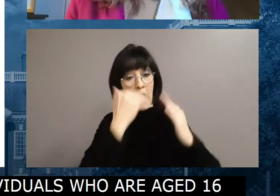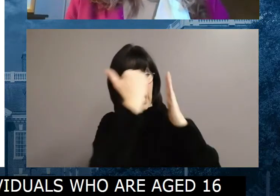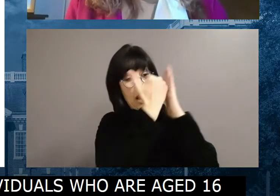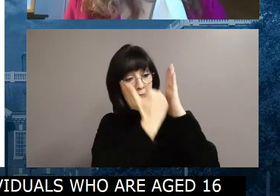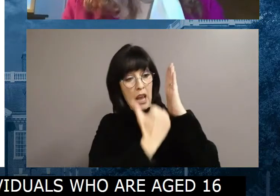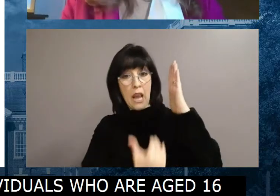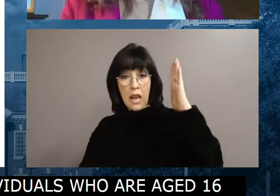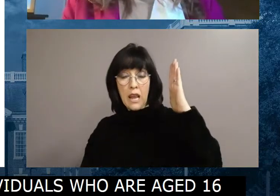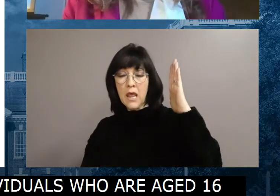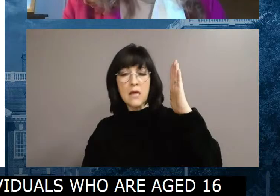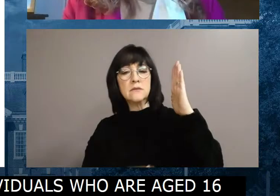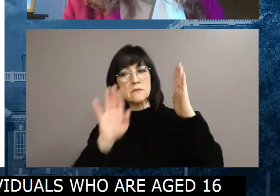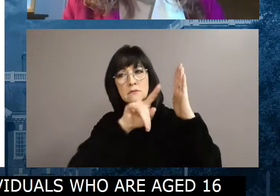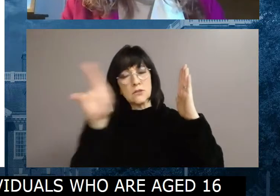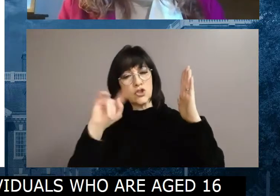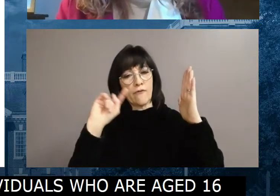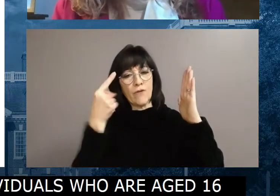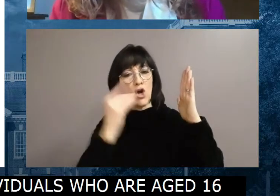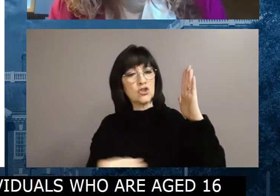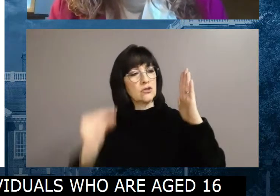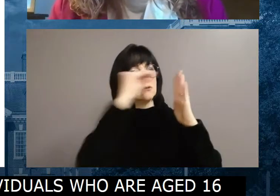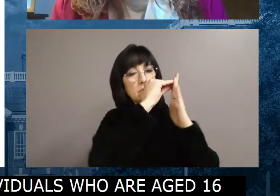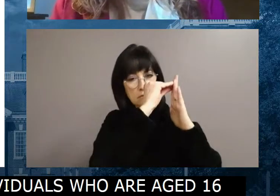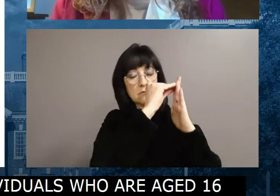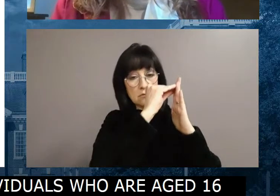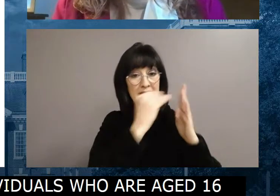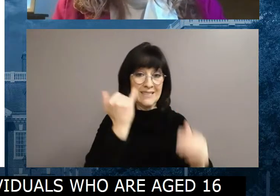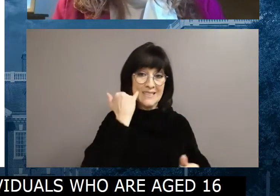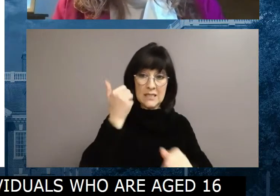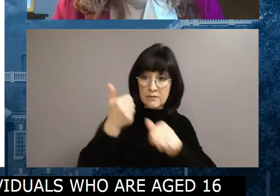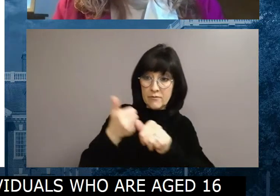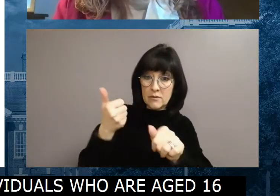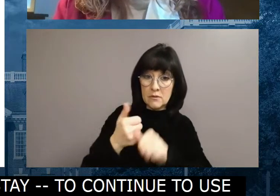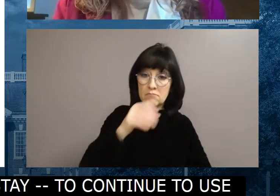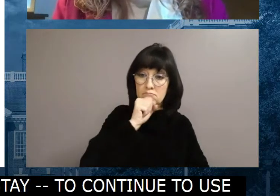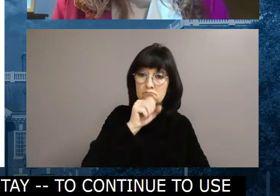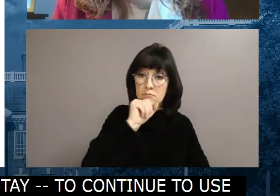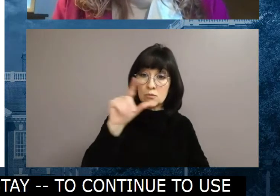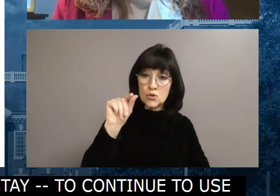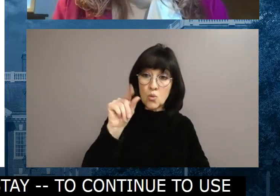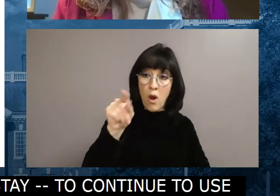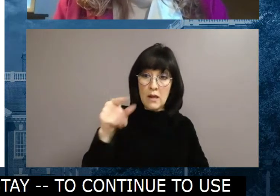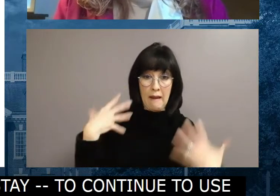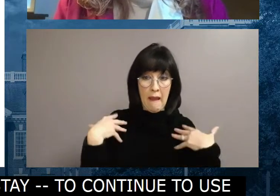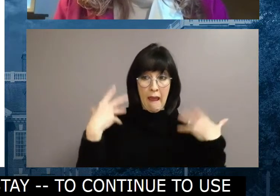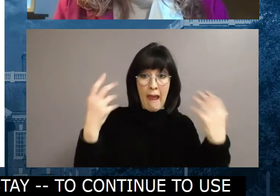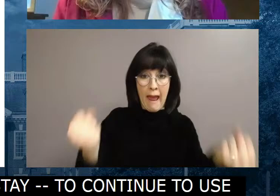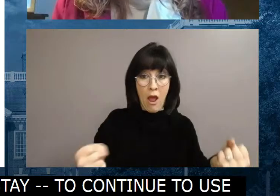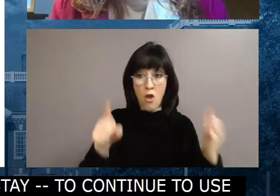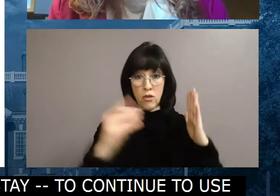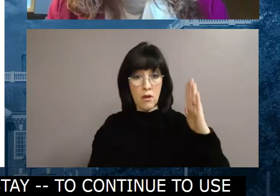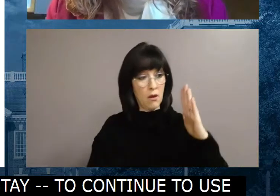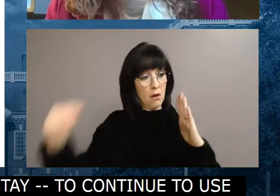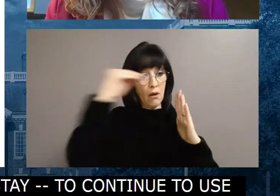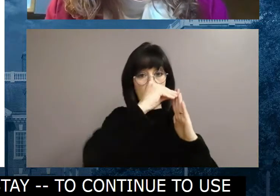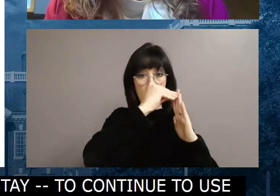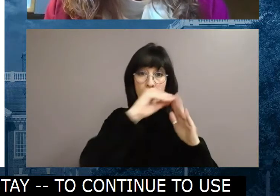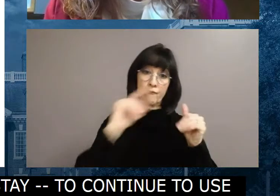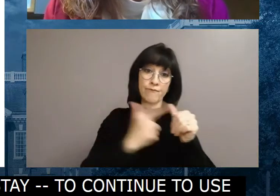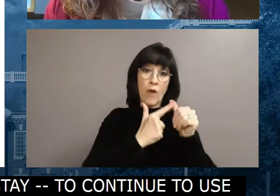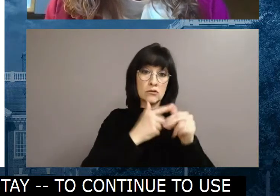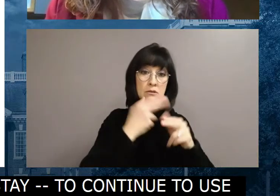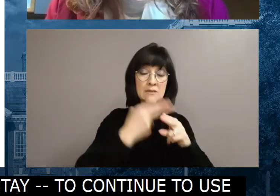20-year-old, please do get on our wait list when we open it up next week at request